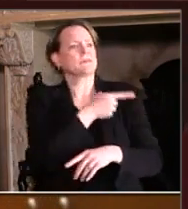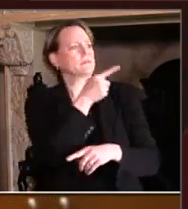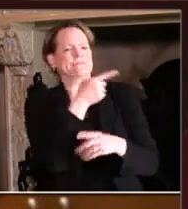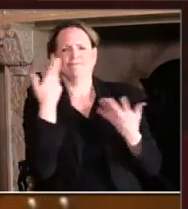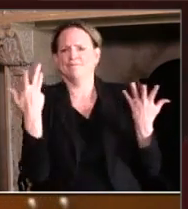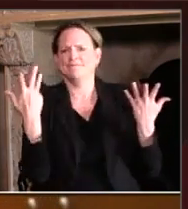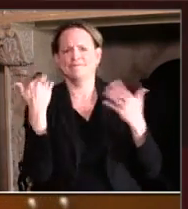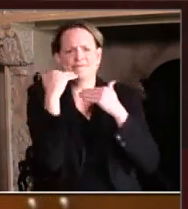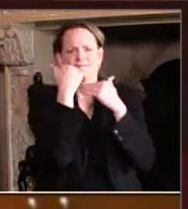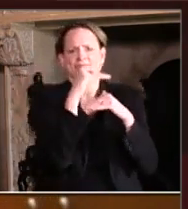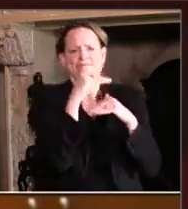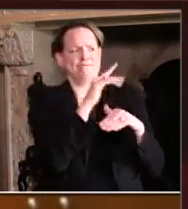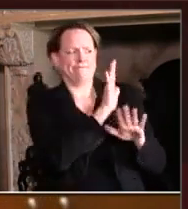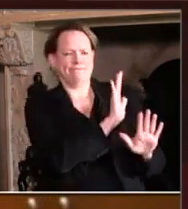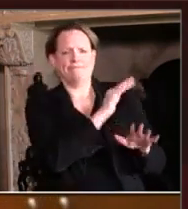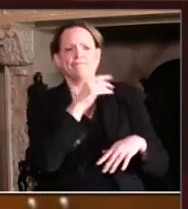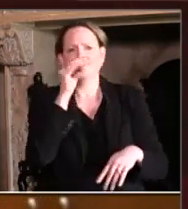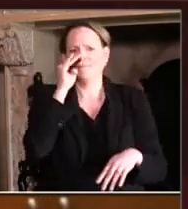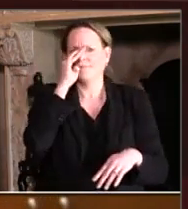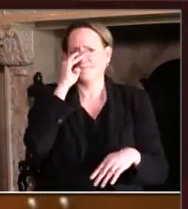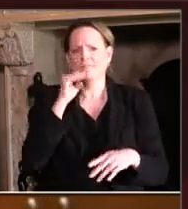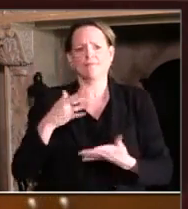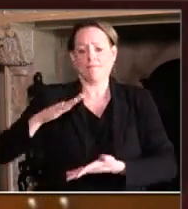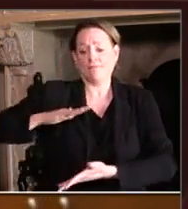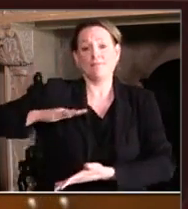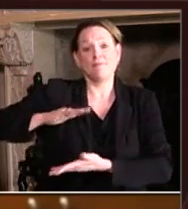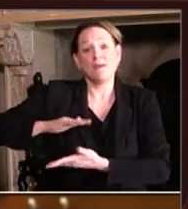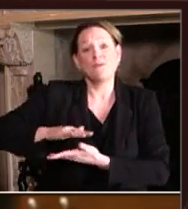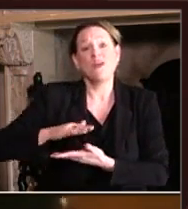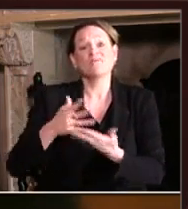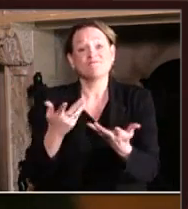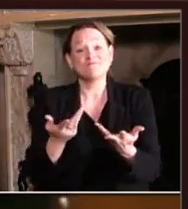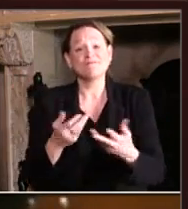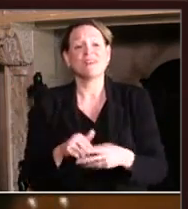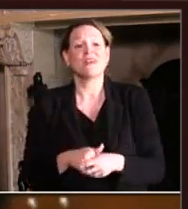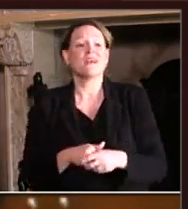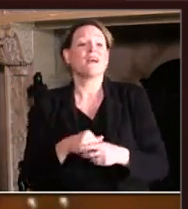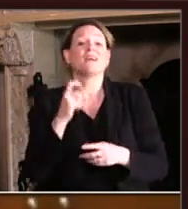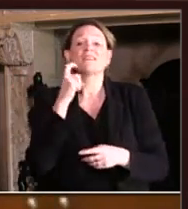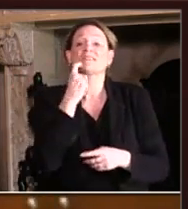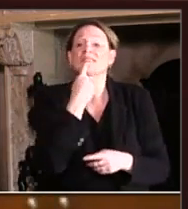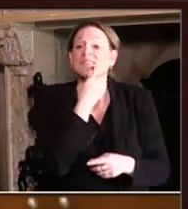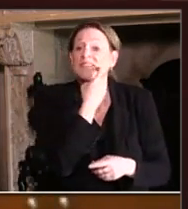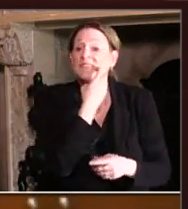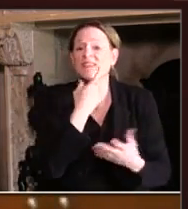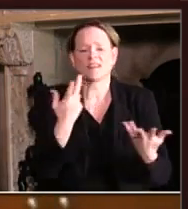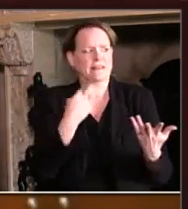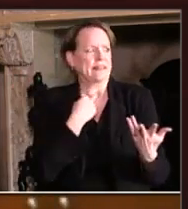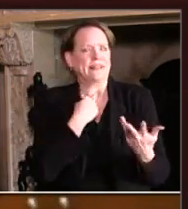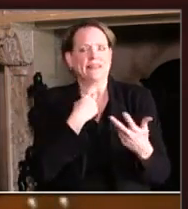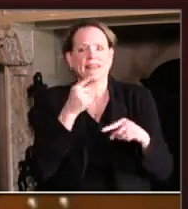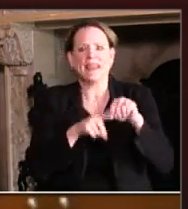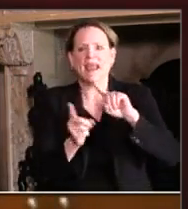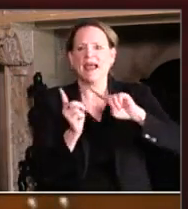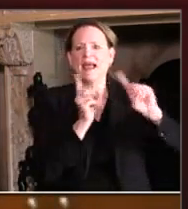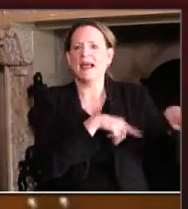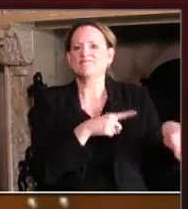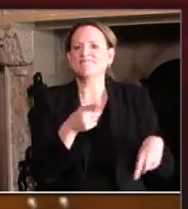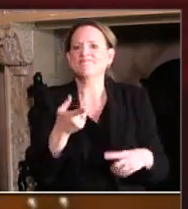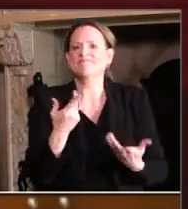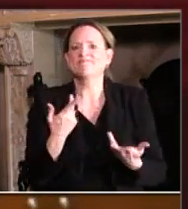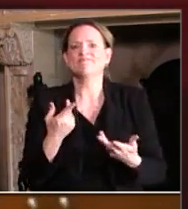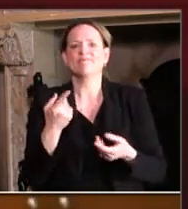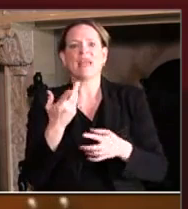pap smears, mammograms, and routine dental visits. And although we have developed our telehealth process during